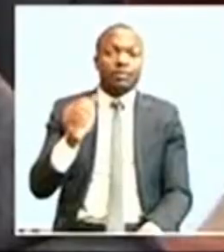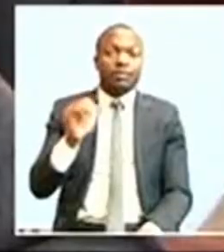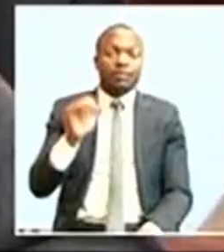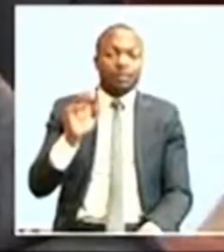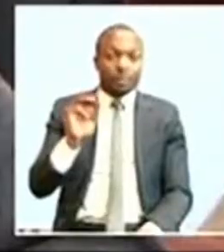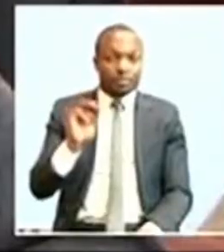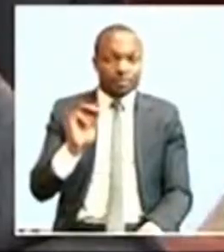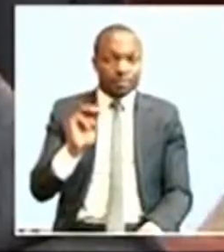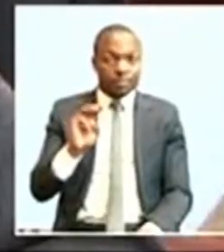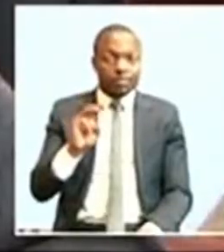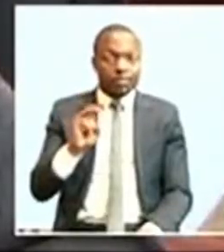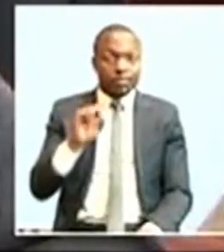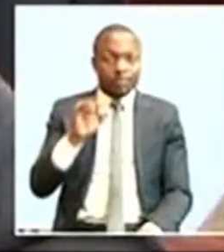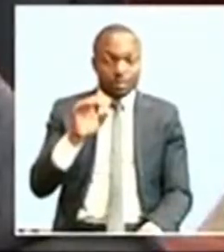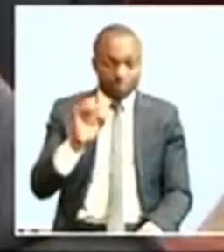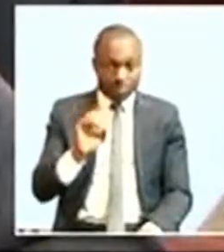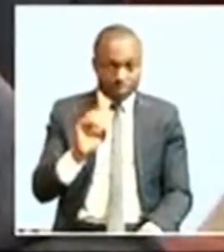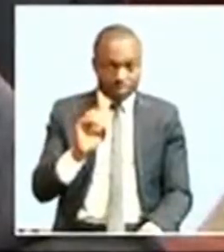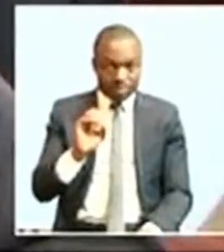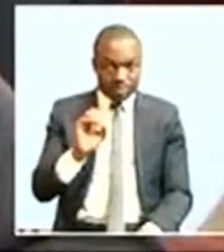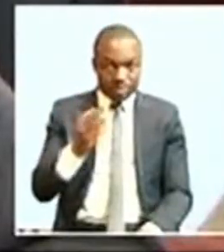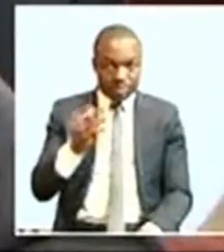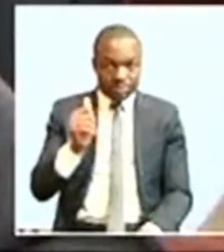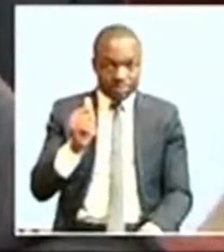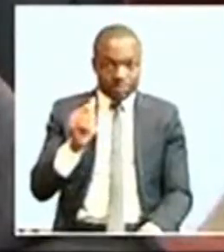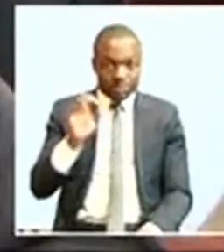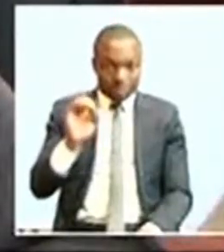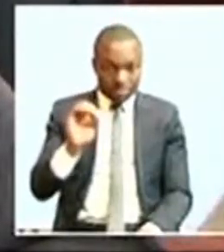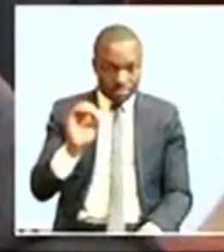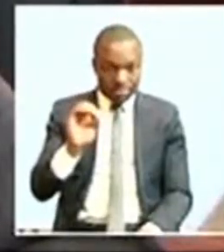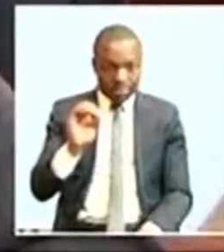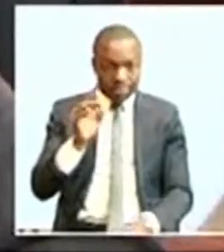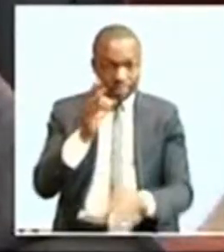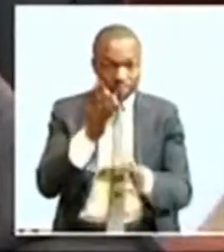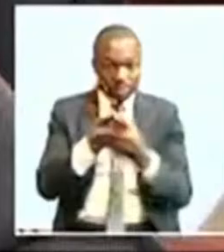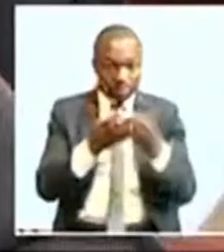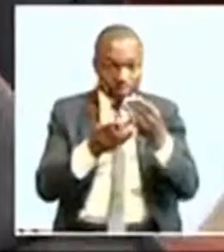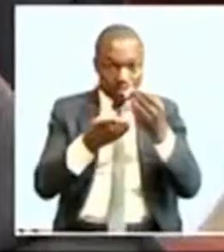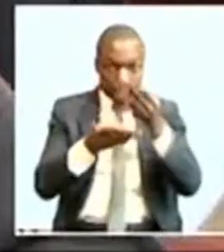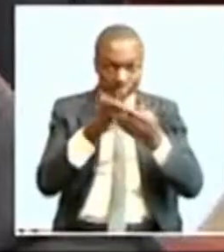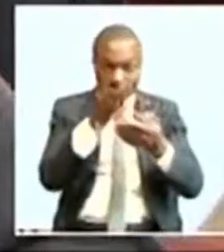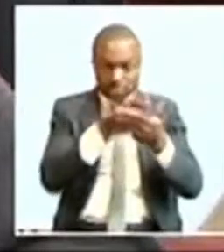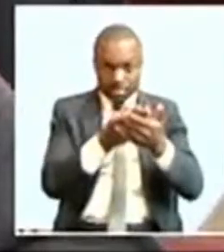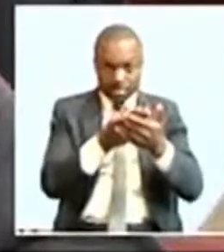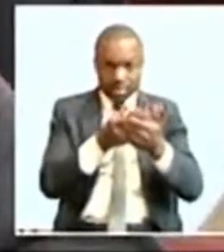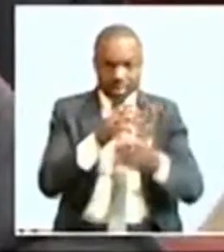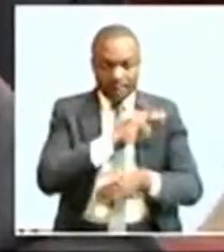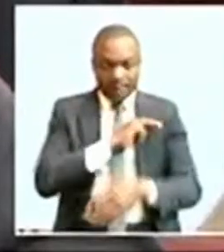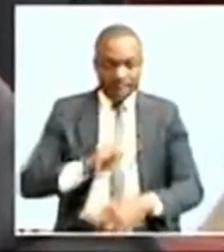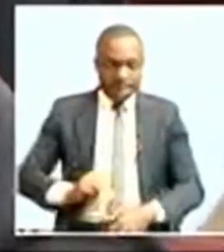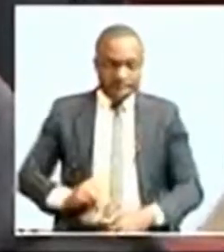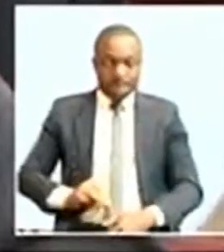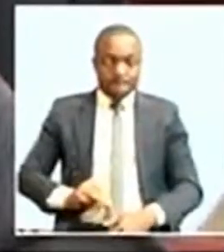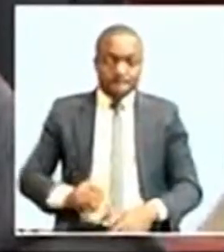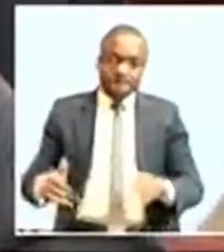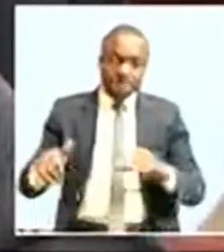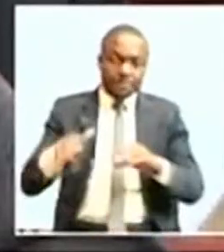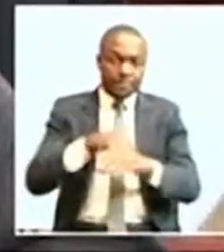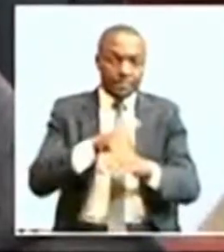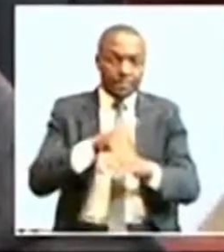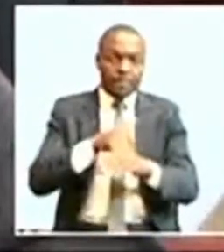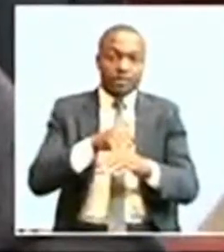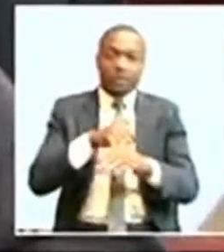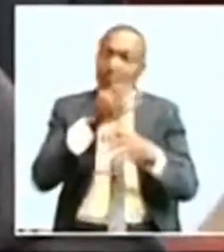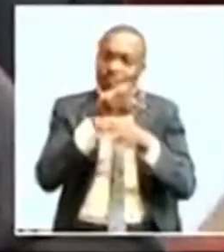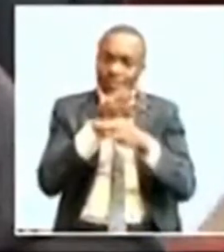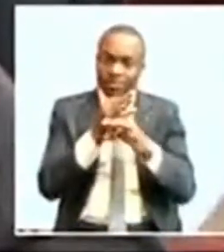for Agriculture Development. The contributions of members to the mechanism shall be exclusively on voluntary basis